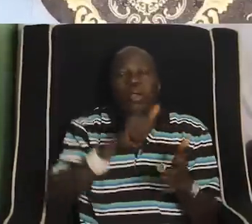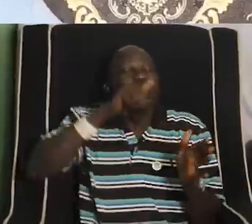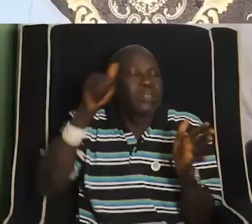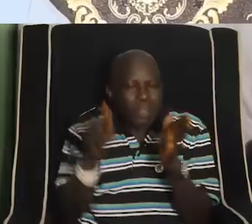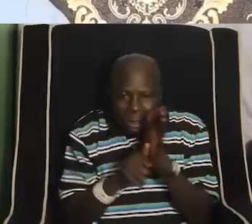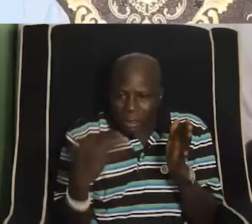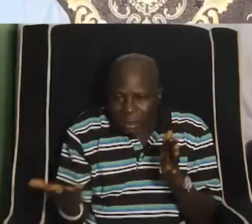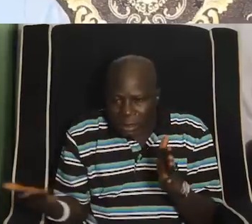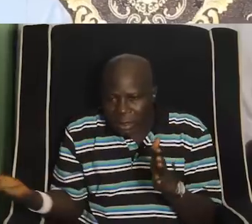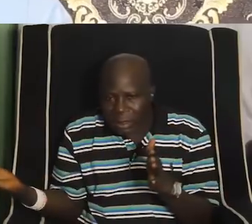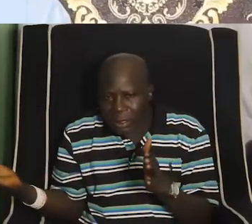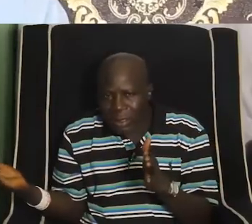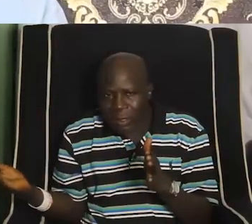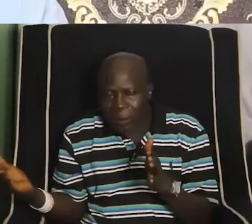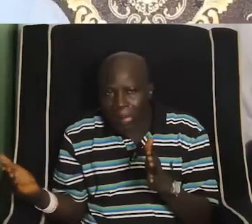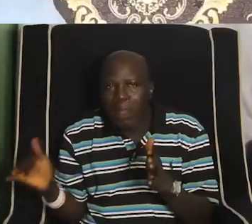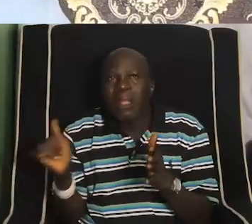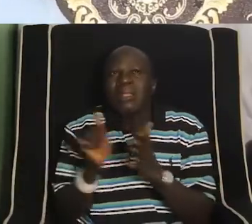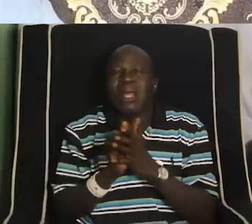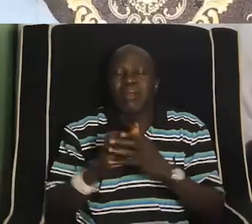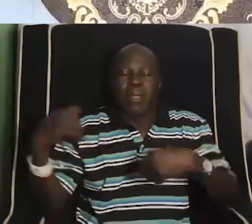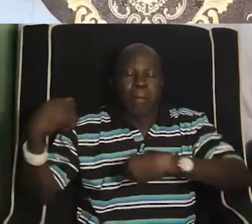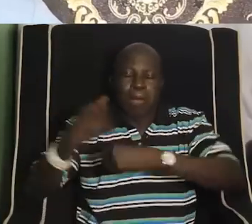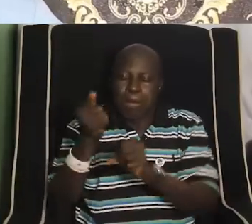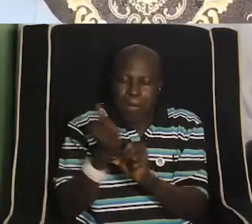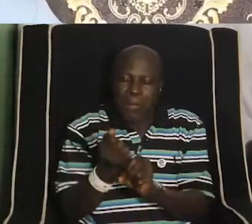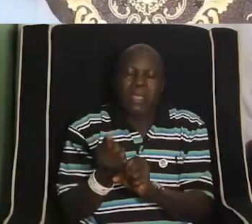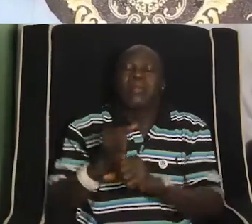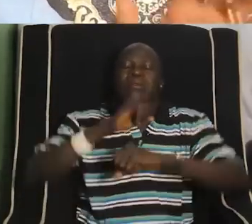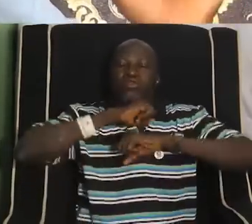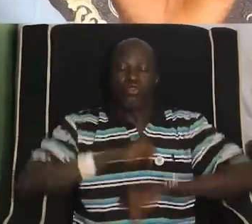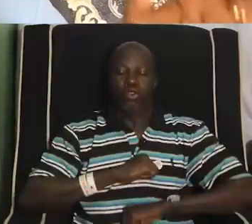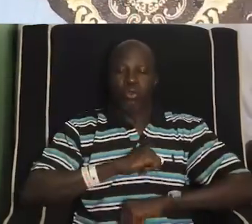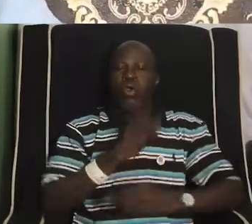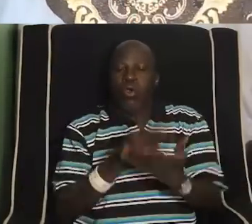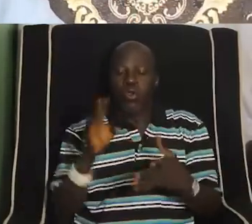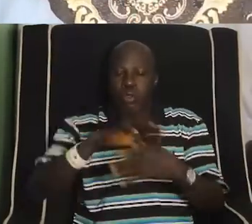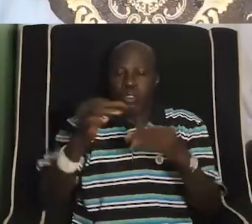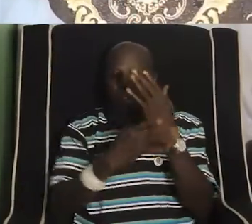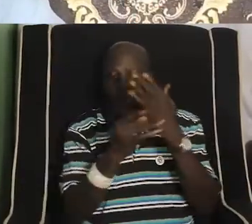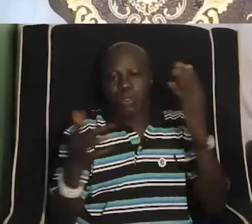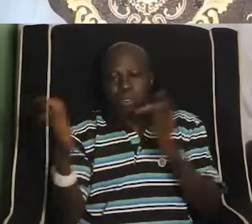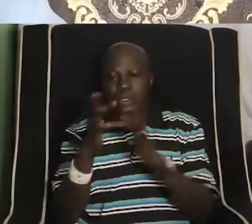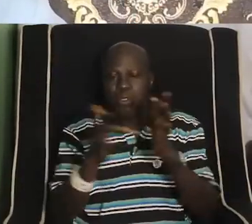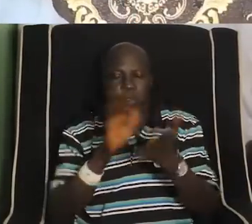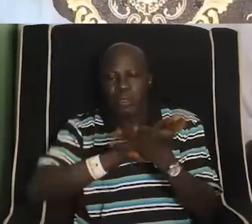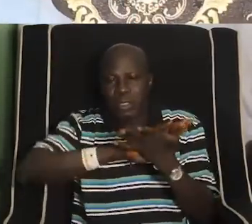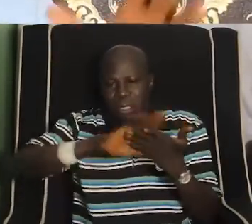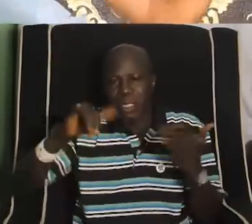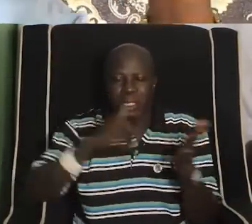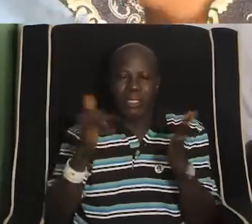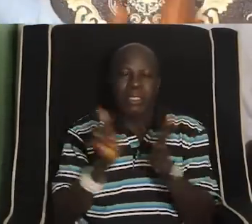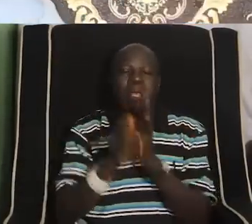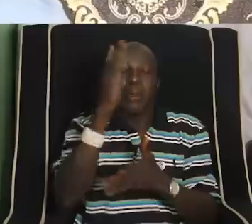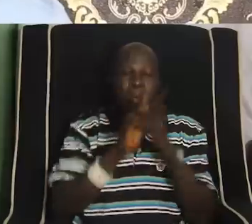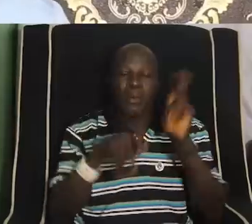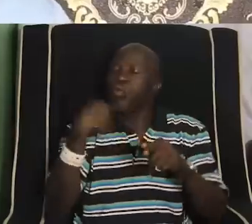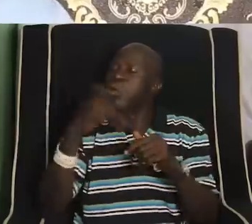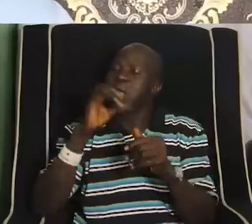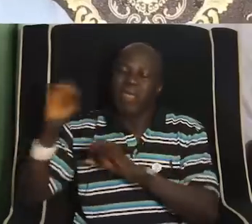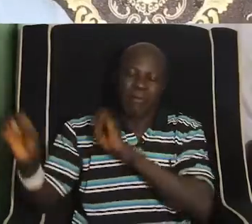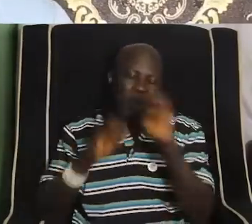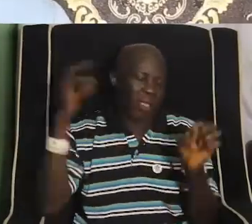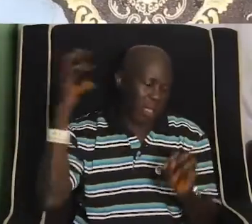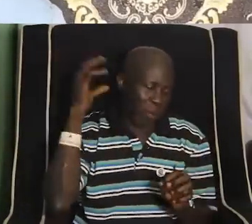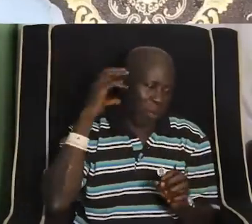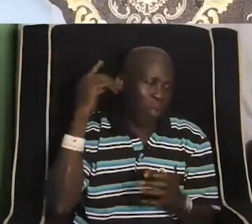secret thing. To le fun photo le fa ibanoje. That can cause sorrow. Eje Jesus yo pare. Amen. Gbo e ton gbo mi. O so wa is there.